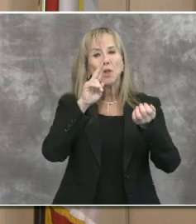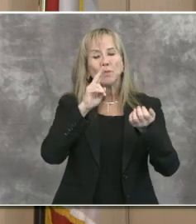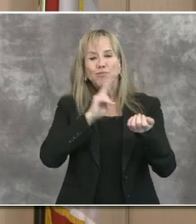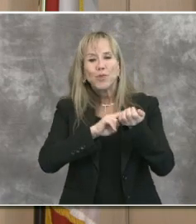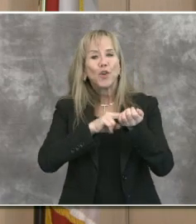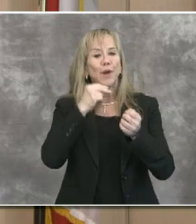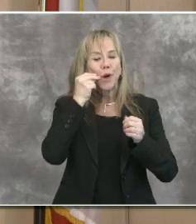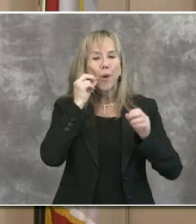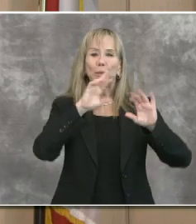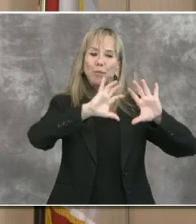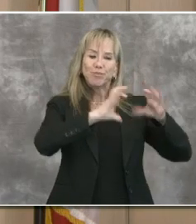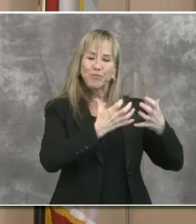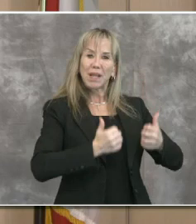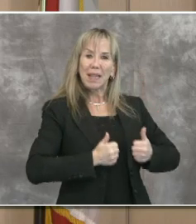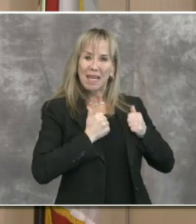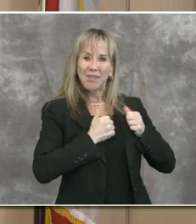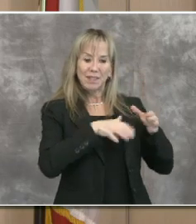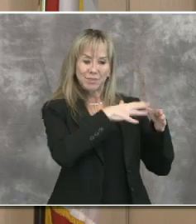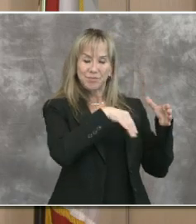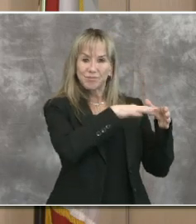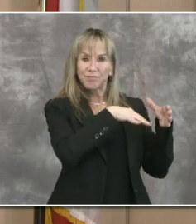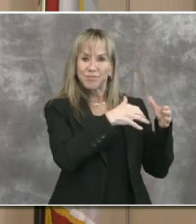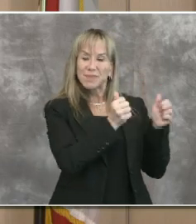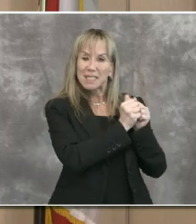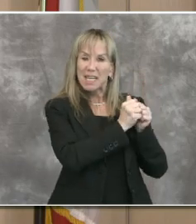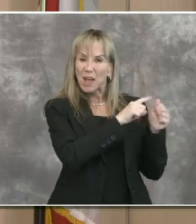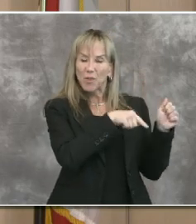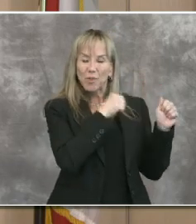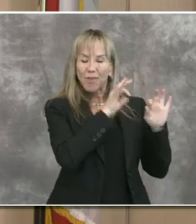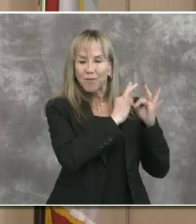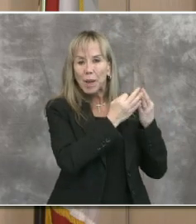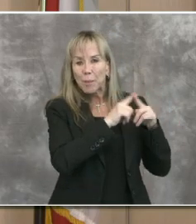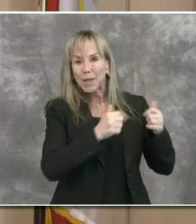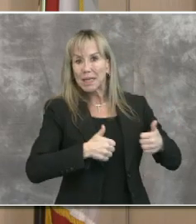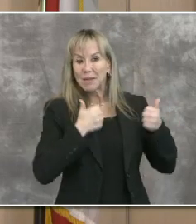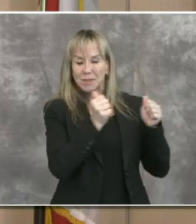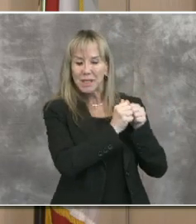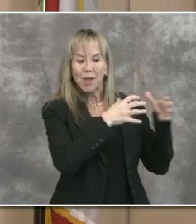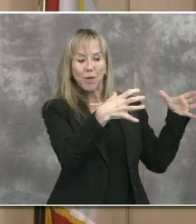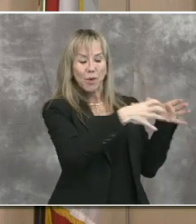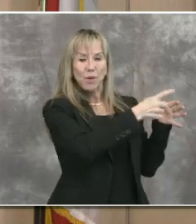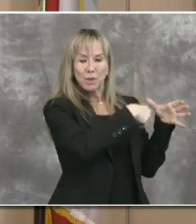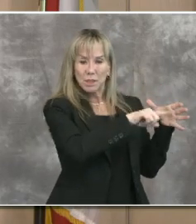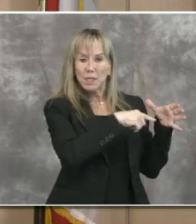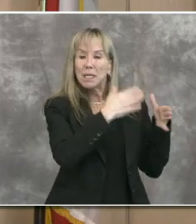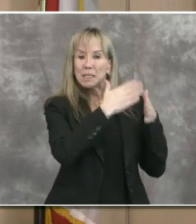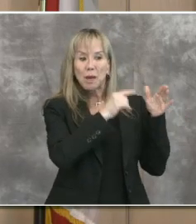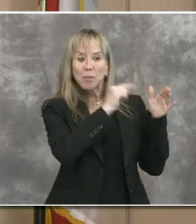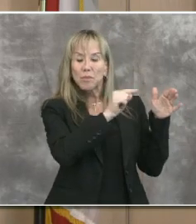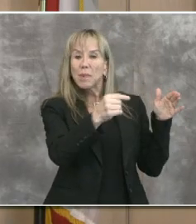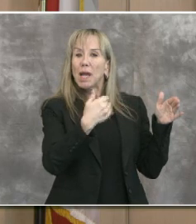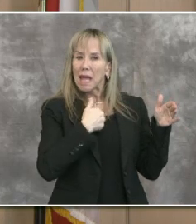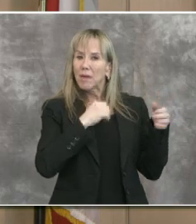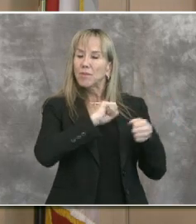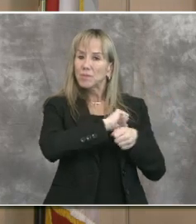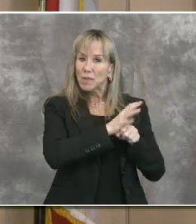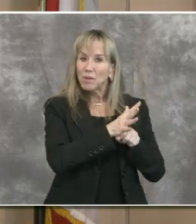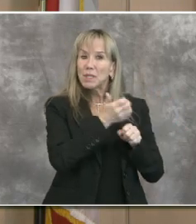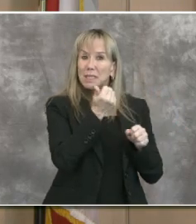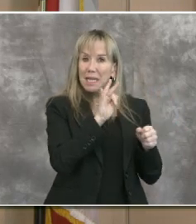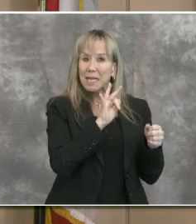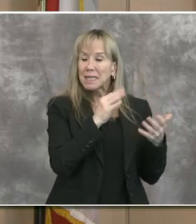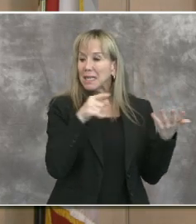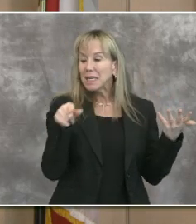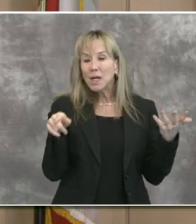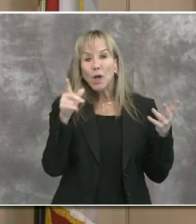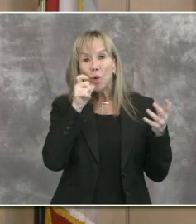living facility is on the list of those where residents, patients have been diagnosed with COVID-19, want to bring their loved ones home.